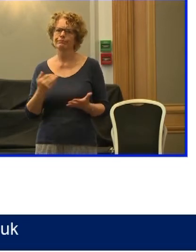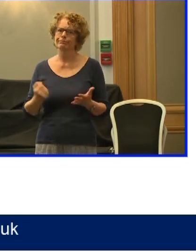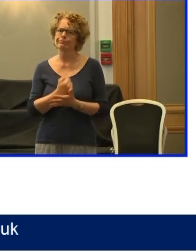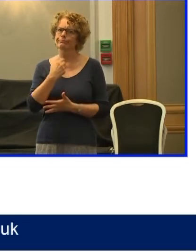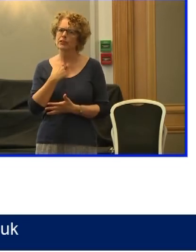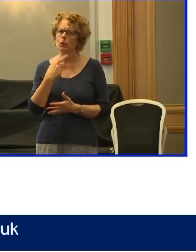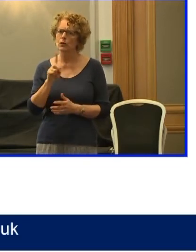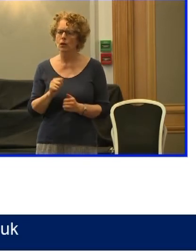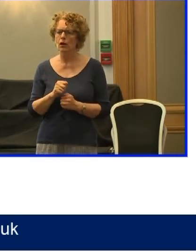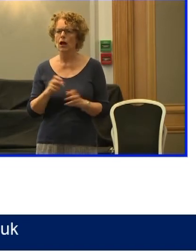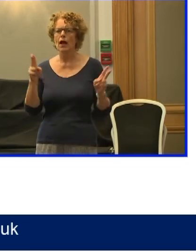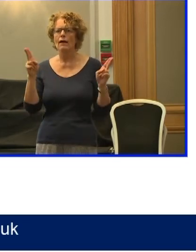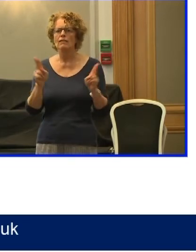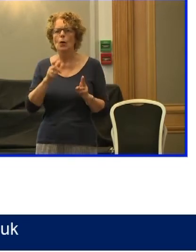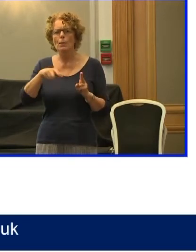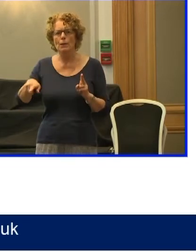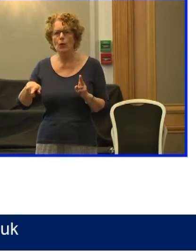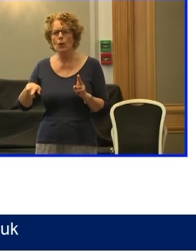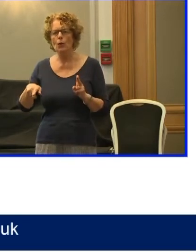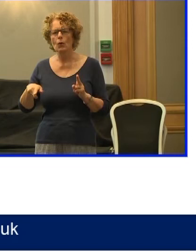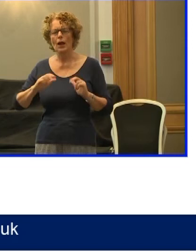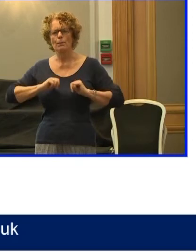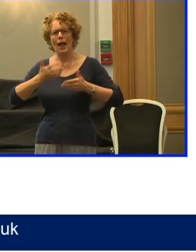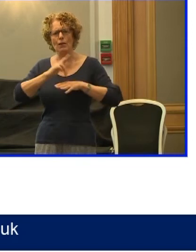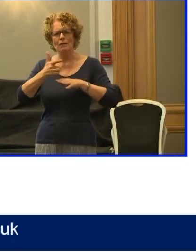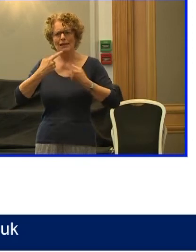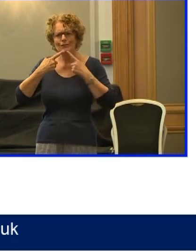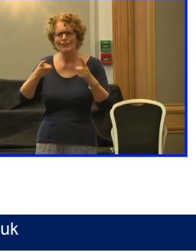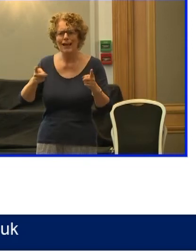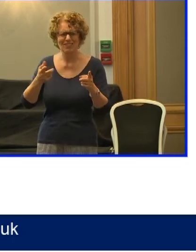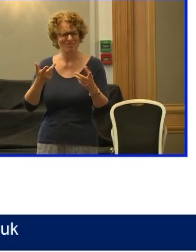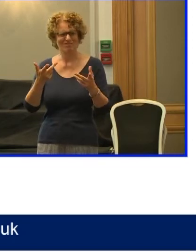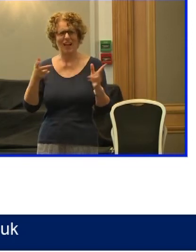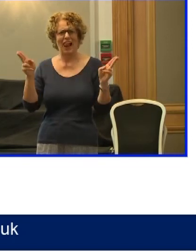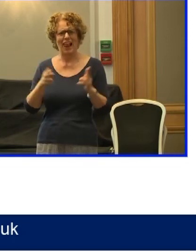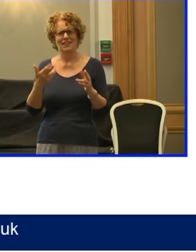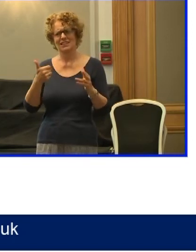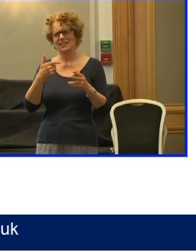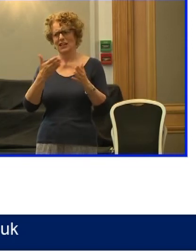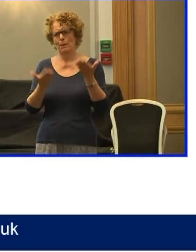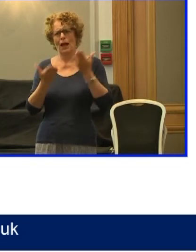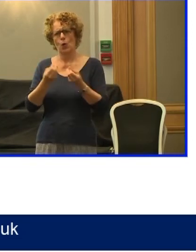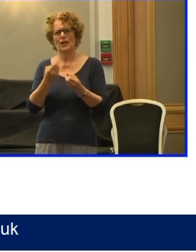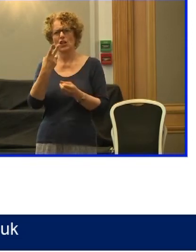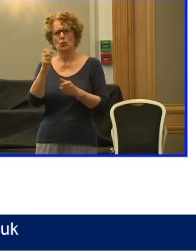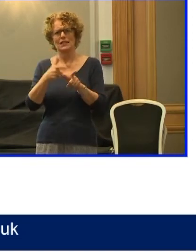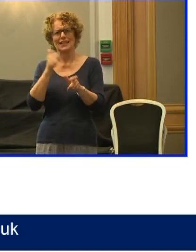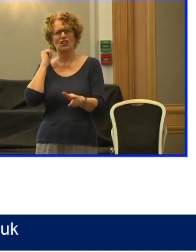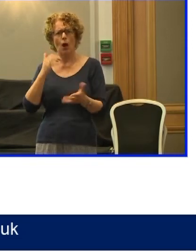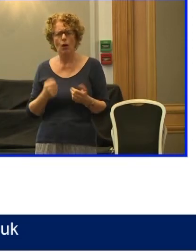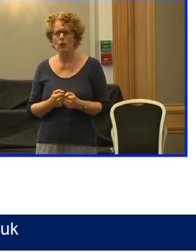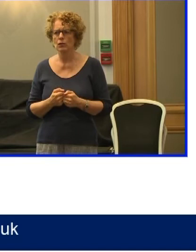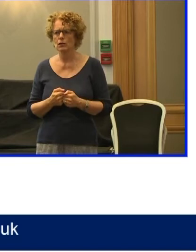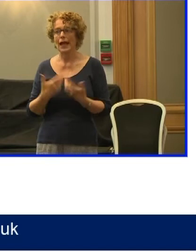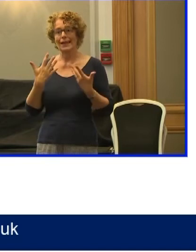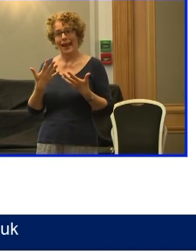less people are being told about Retina UK from health professionals than 20 years ago, and more likely to have found us through an internet